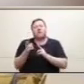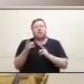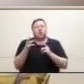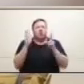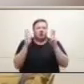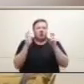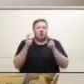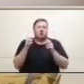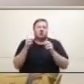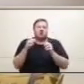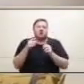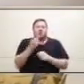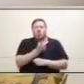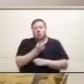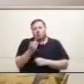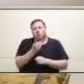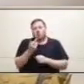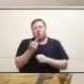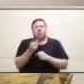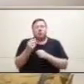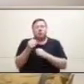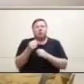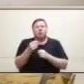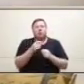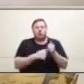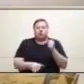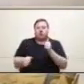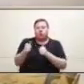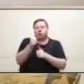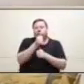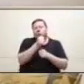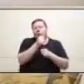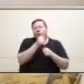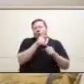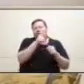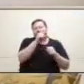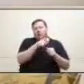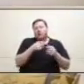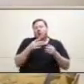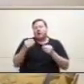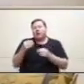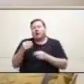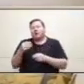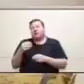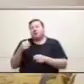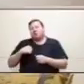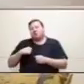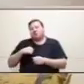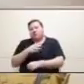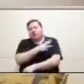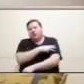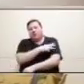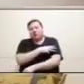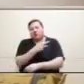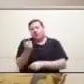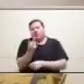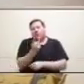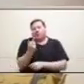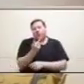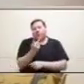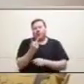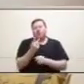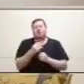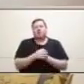both accounting officers, the head of the department, and the municipal manager to look into what is being